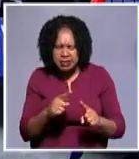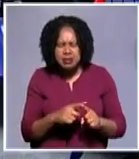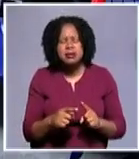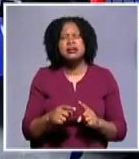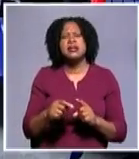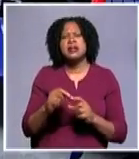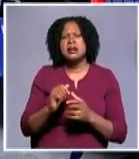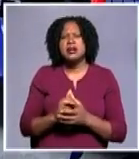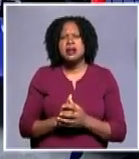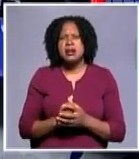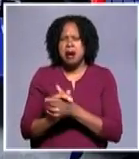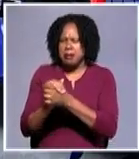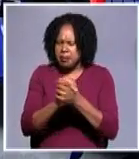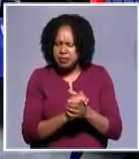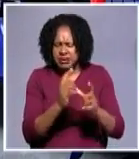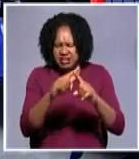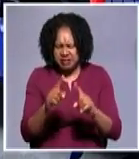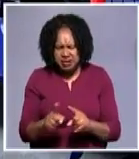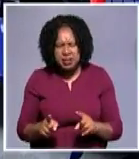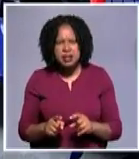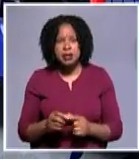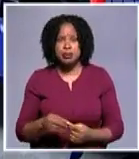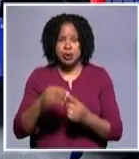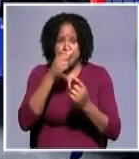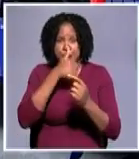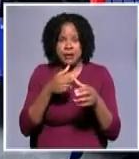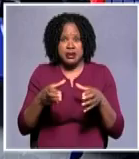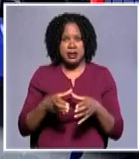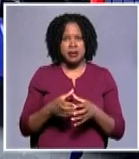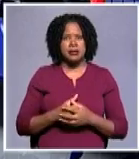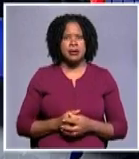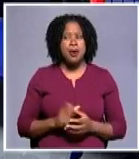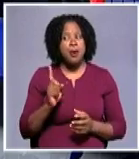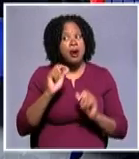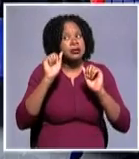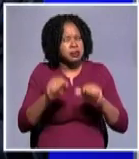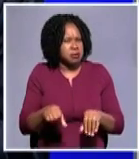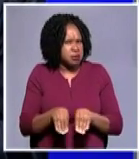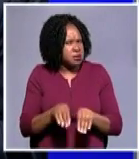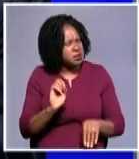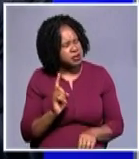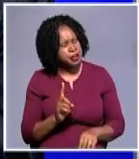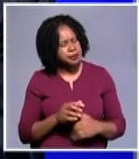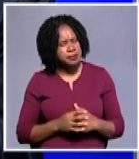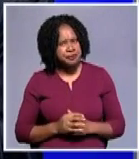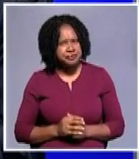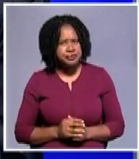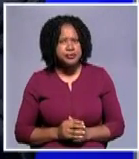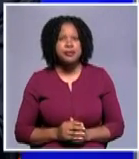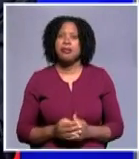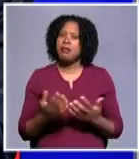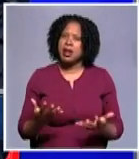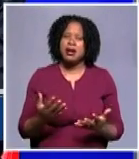partners. But specifically with the private sector, what they can do is to